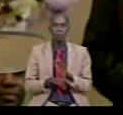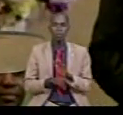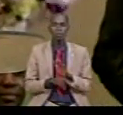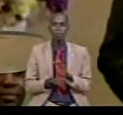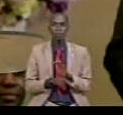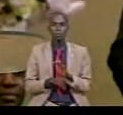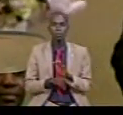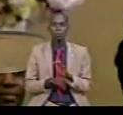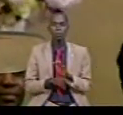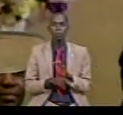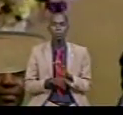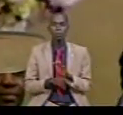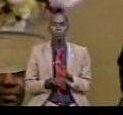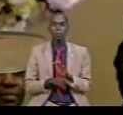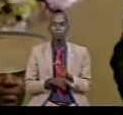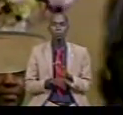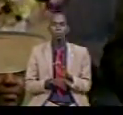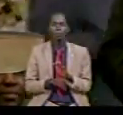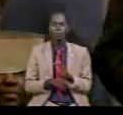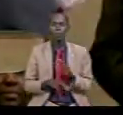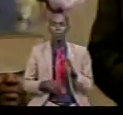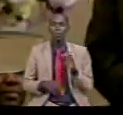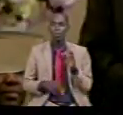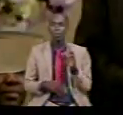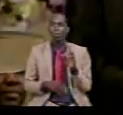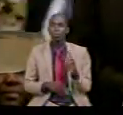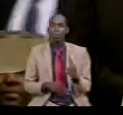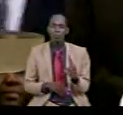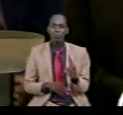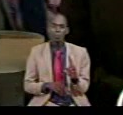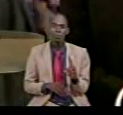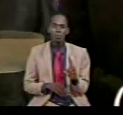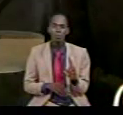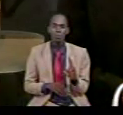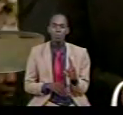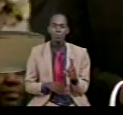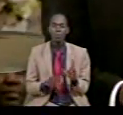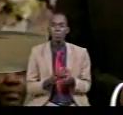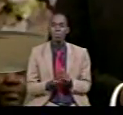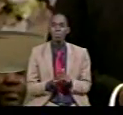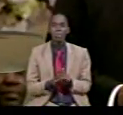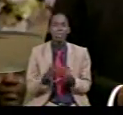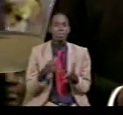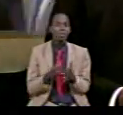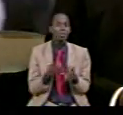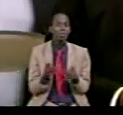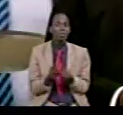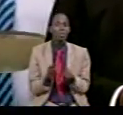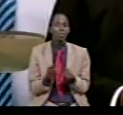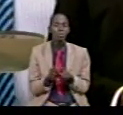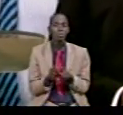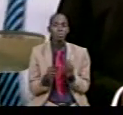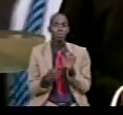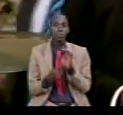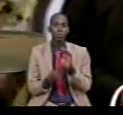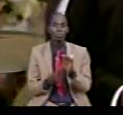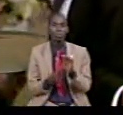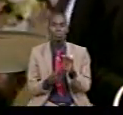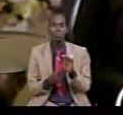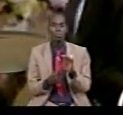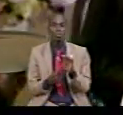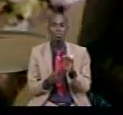holiness. One more distinctive of the ministry, it also boasts of